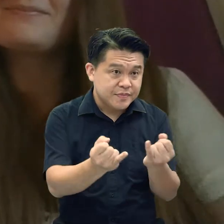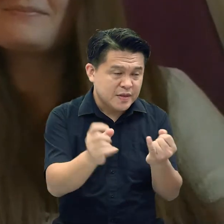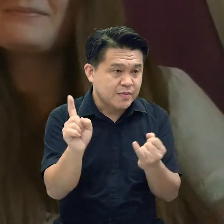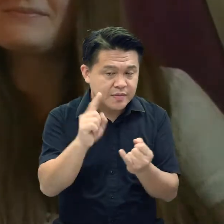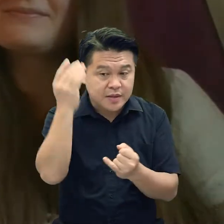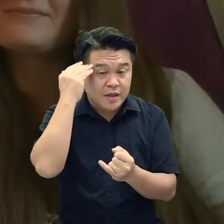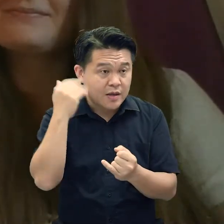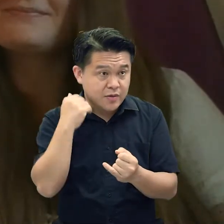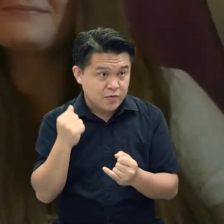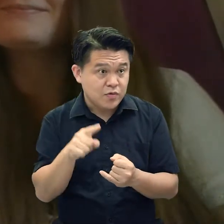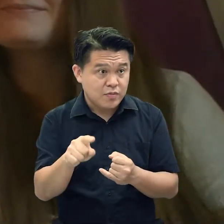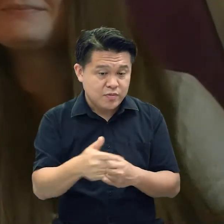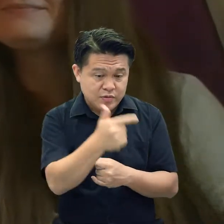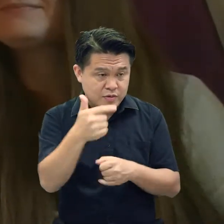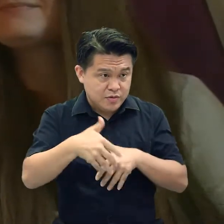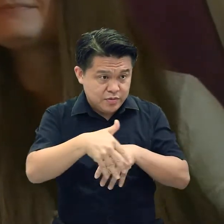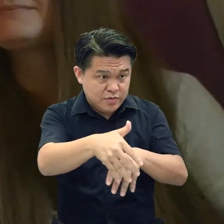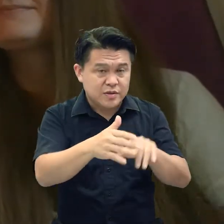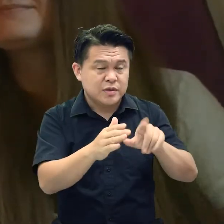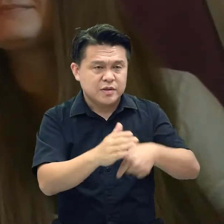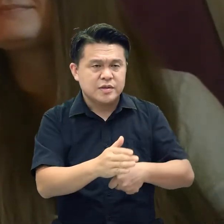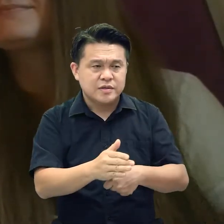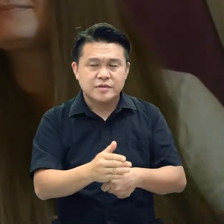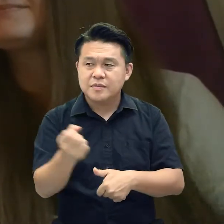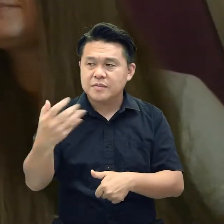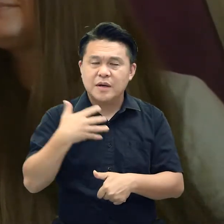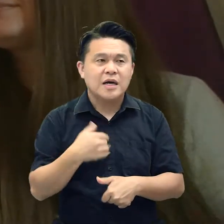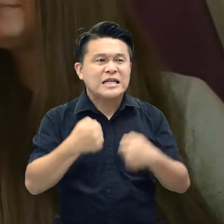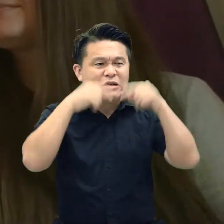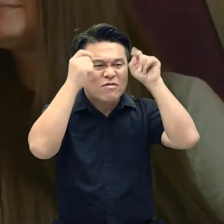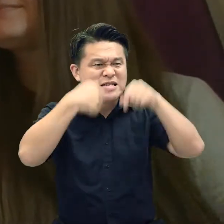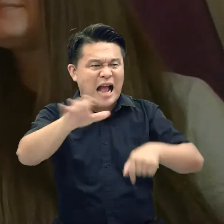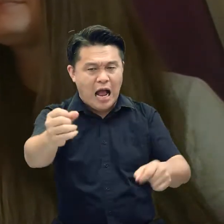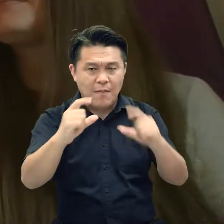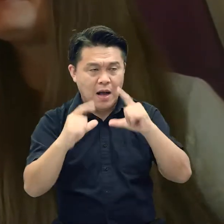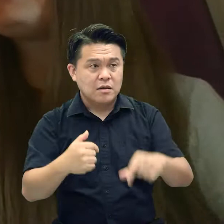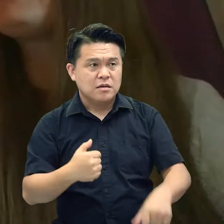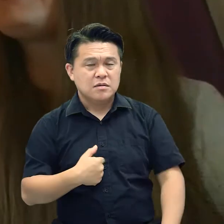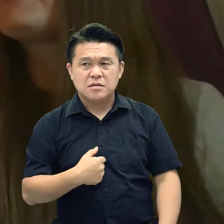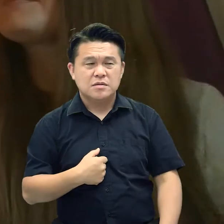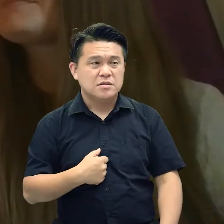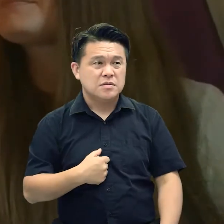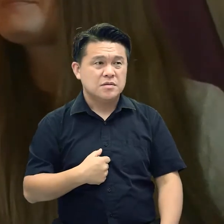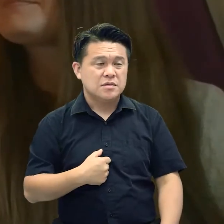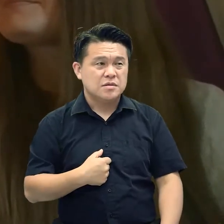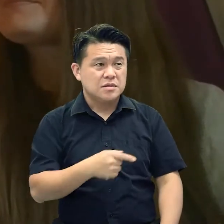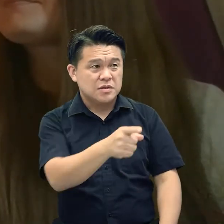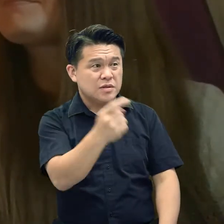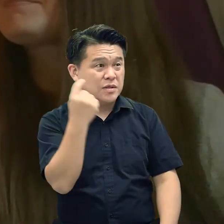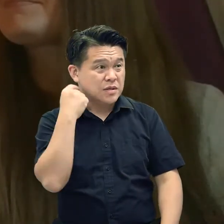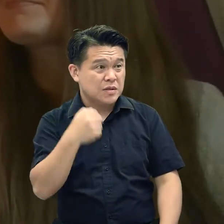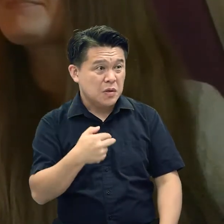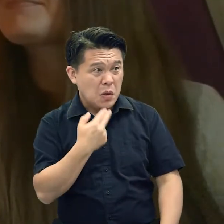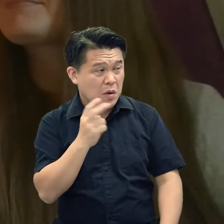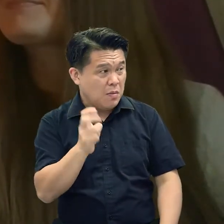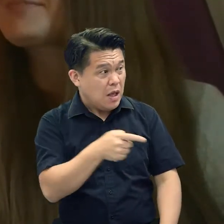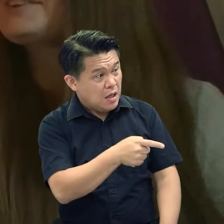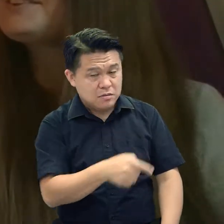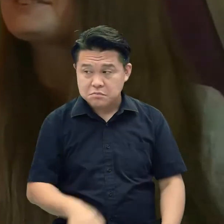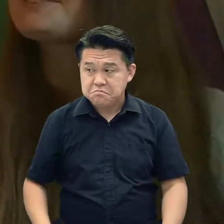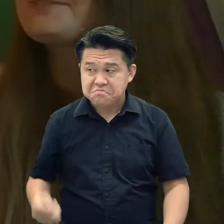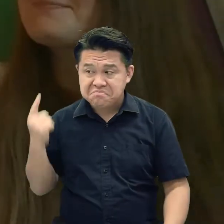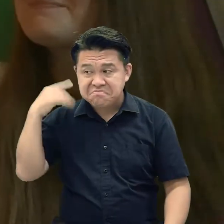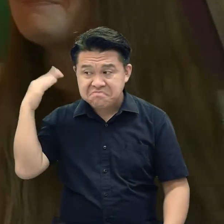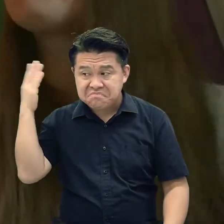and I thought, and that guy literally said, "Go to hell." You know, maybe you didn't hear that because we were kind of